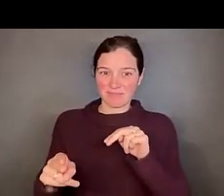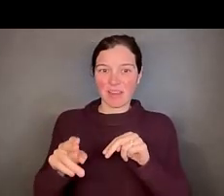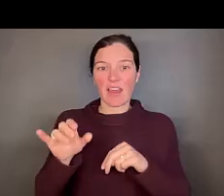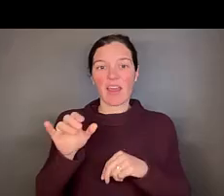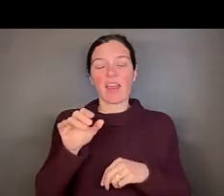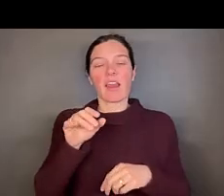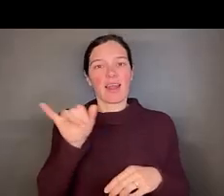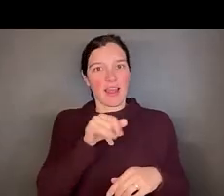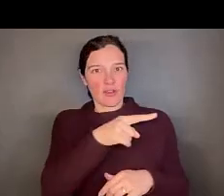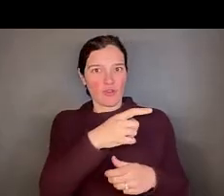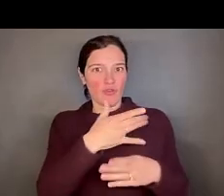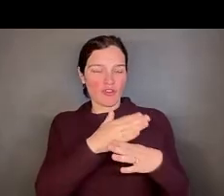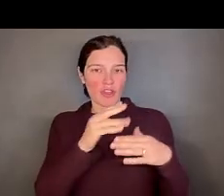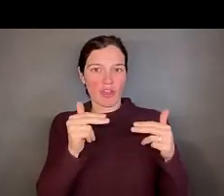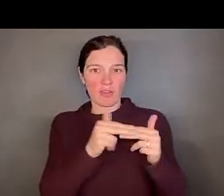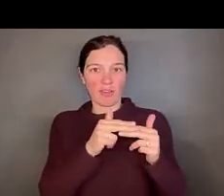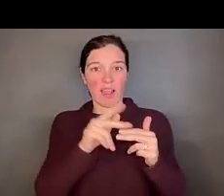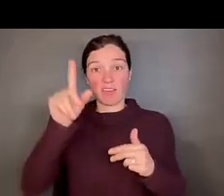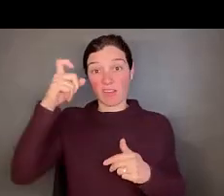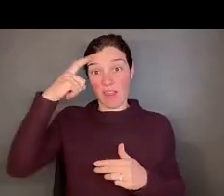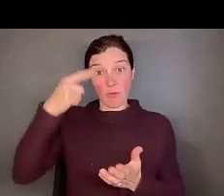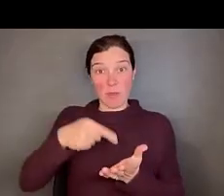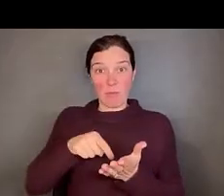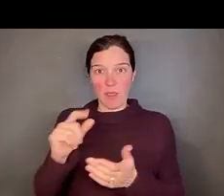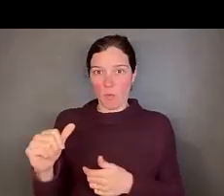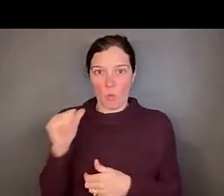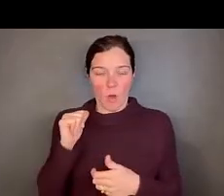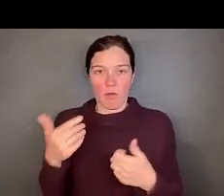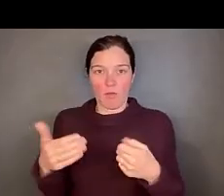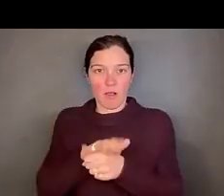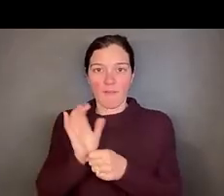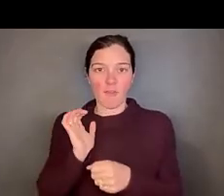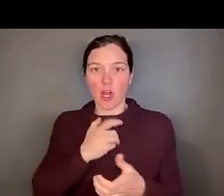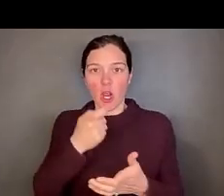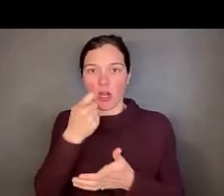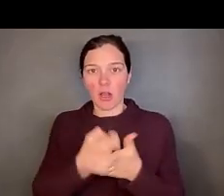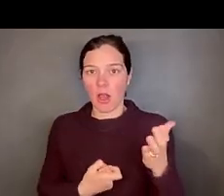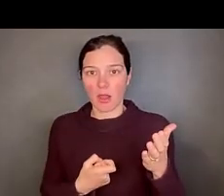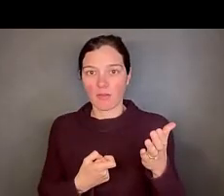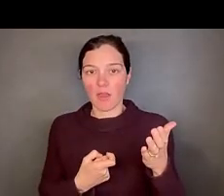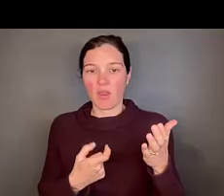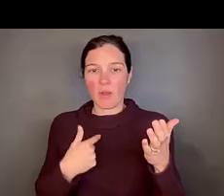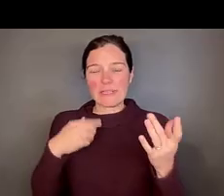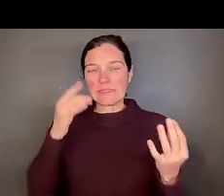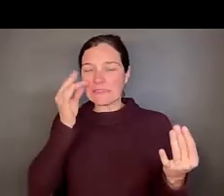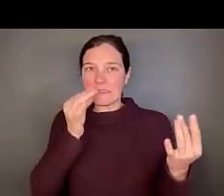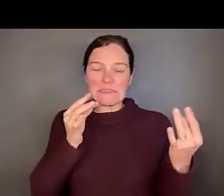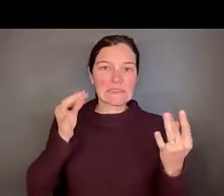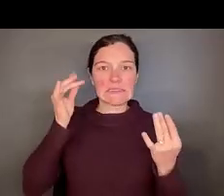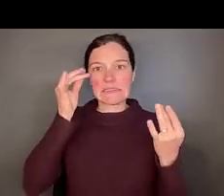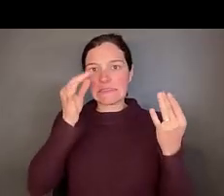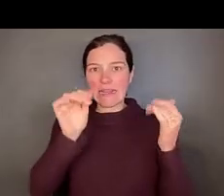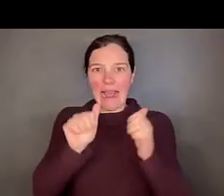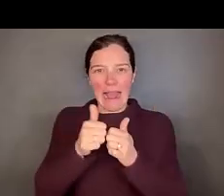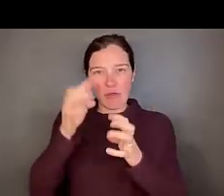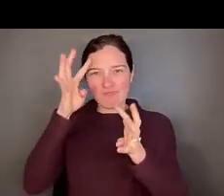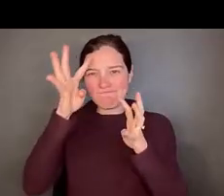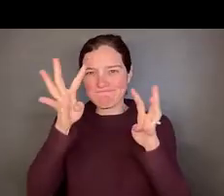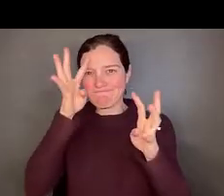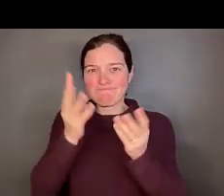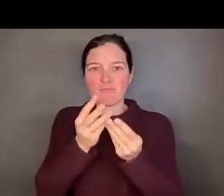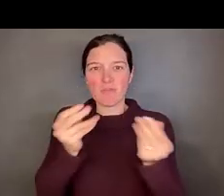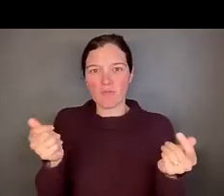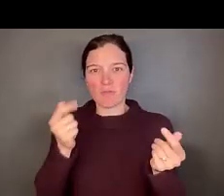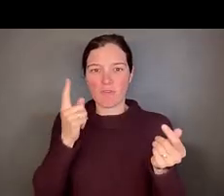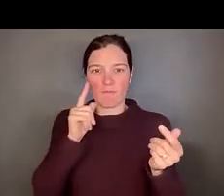shared slides, government payers will not cover our costs. So I'm really trying hard with our team to be innovative on